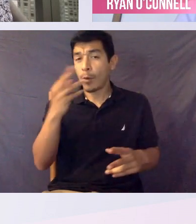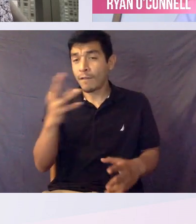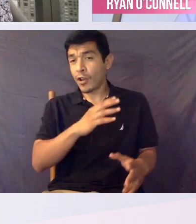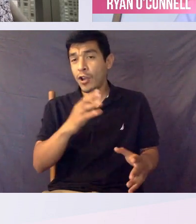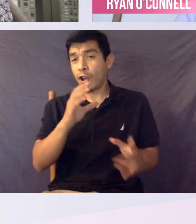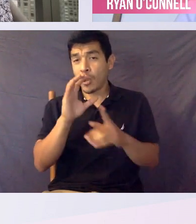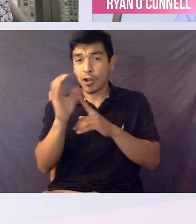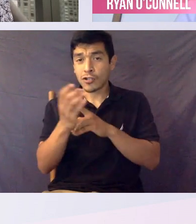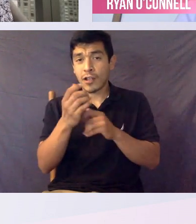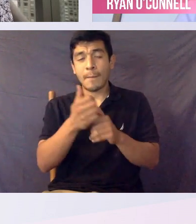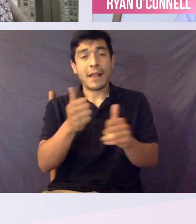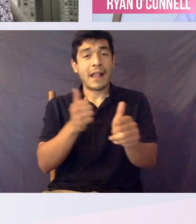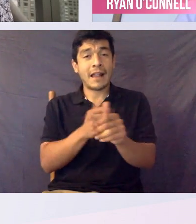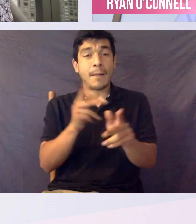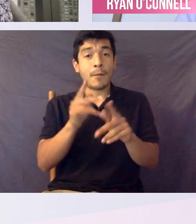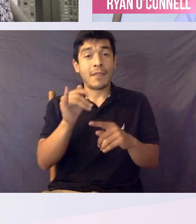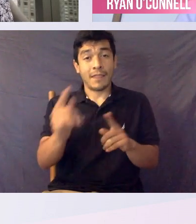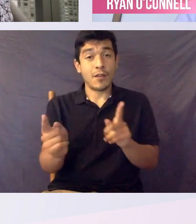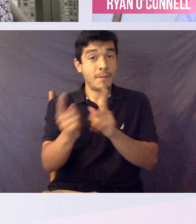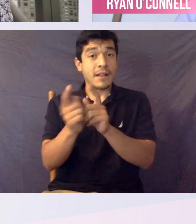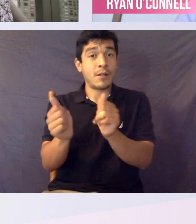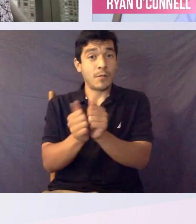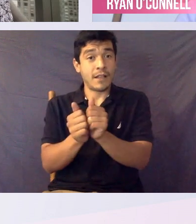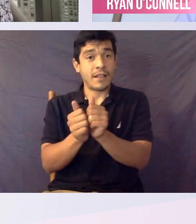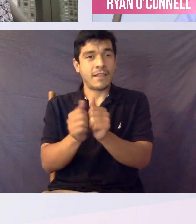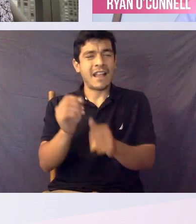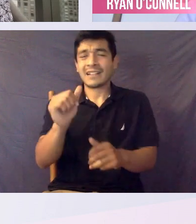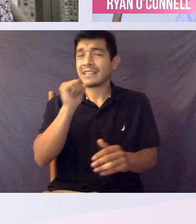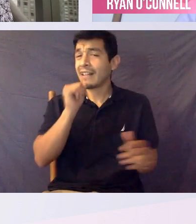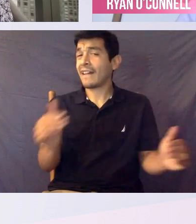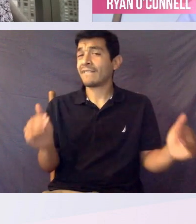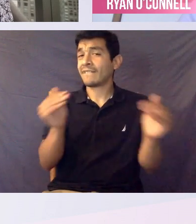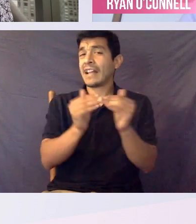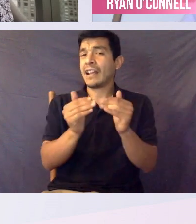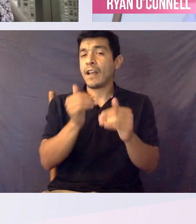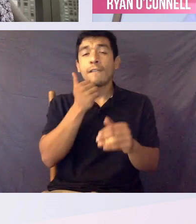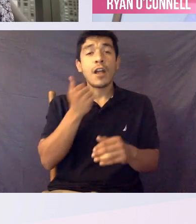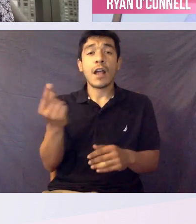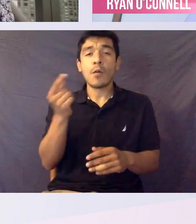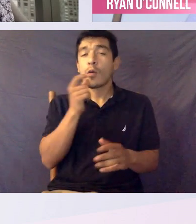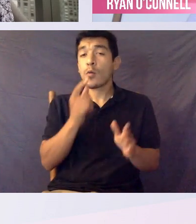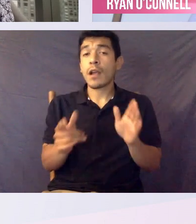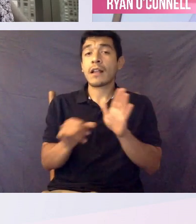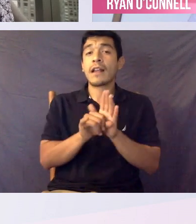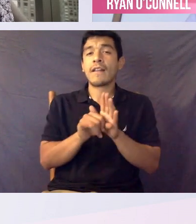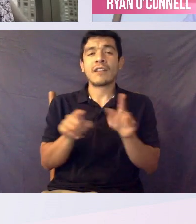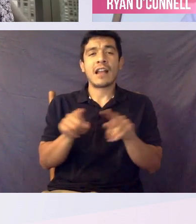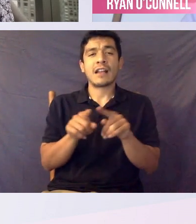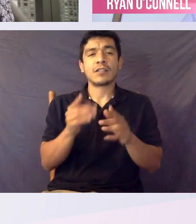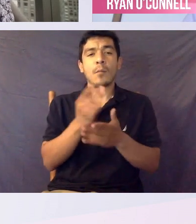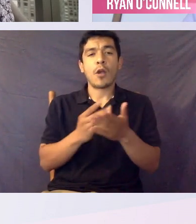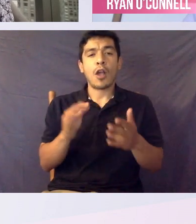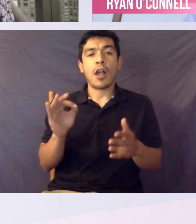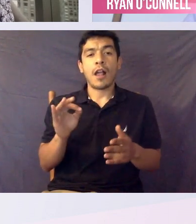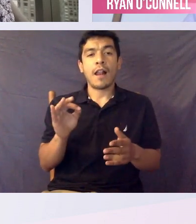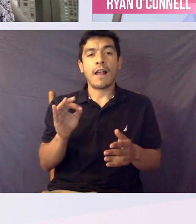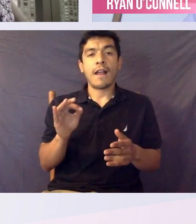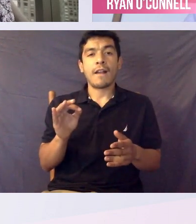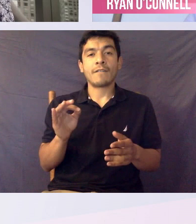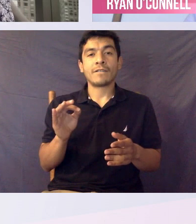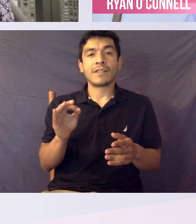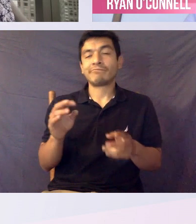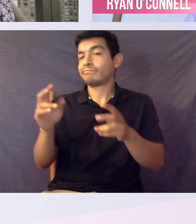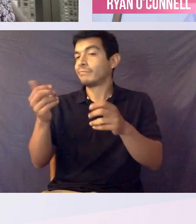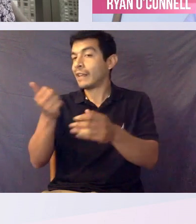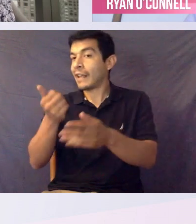with. And it is unfair for any of us who identify as part of fill in the blank community